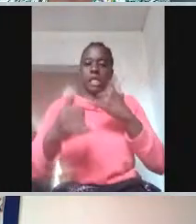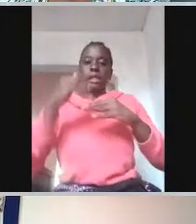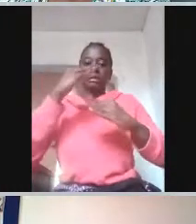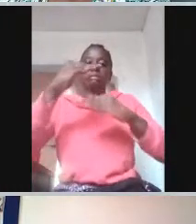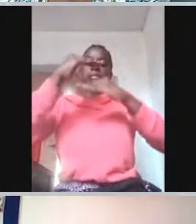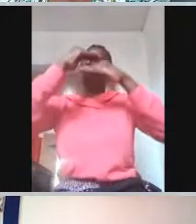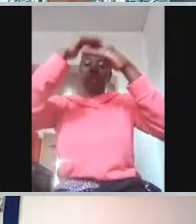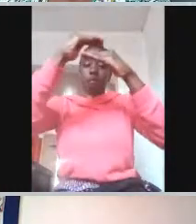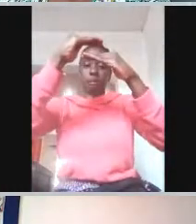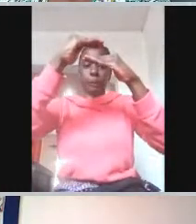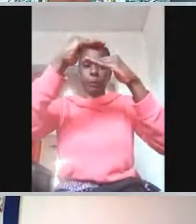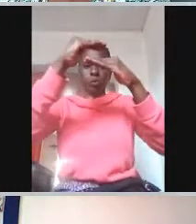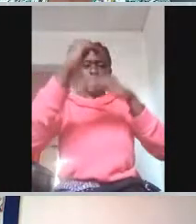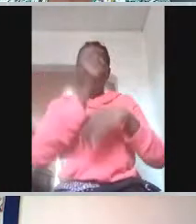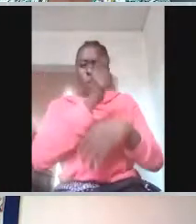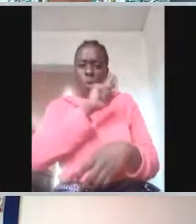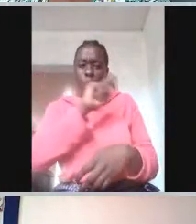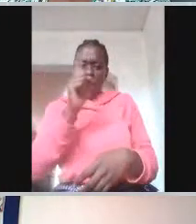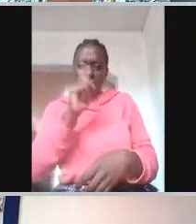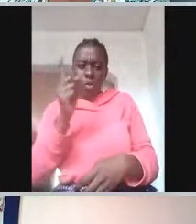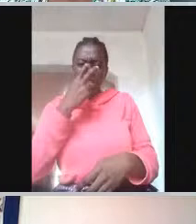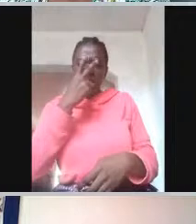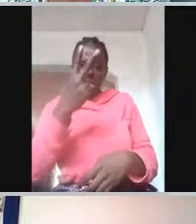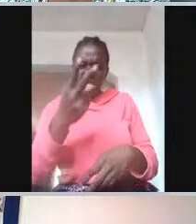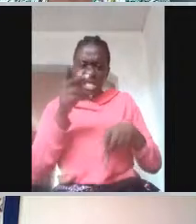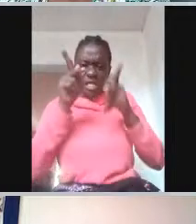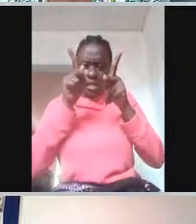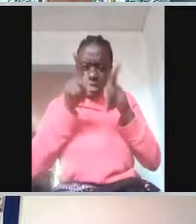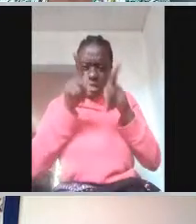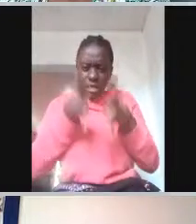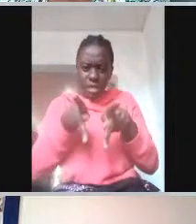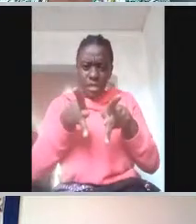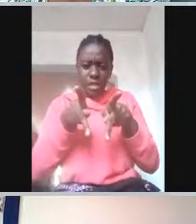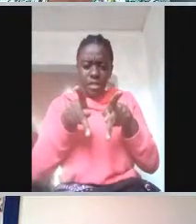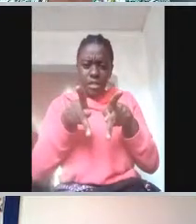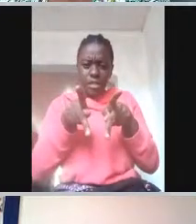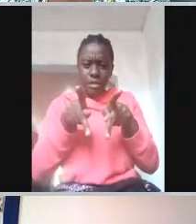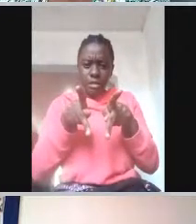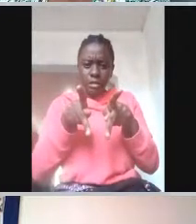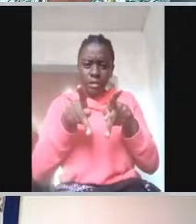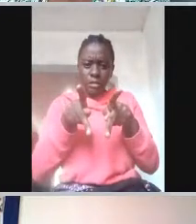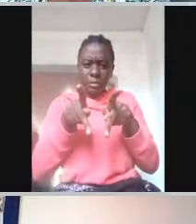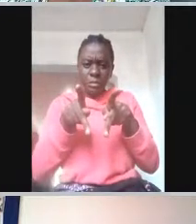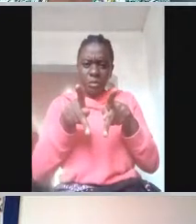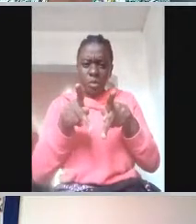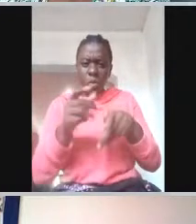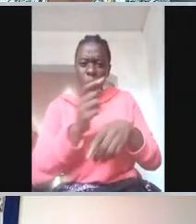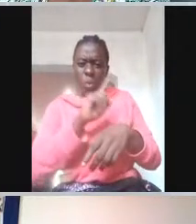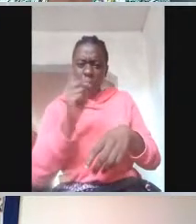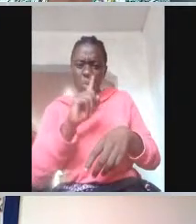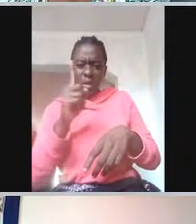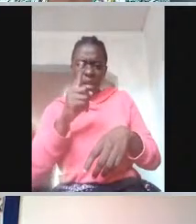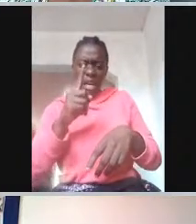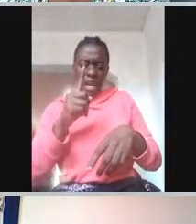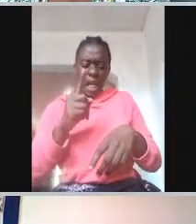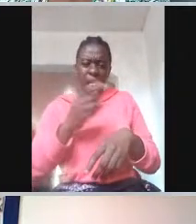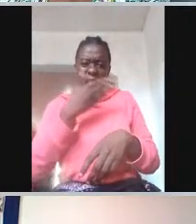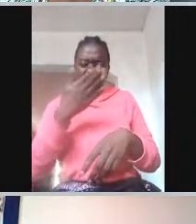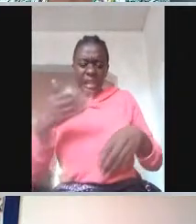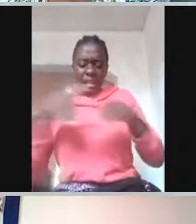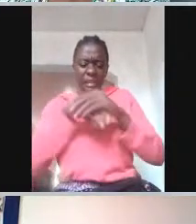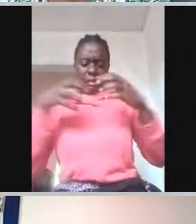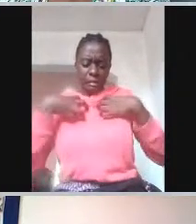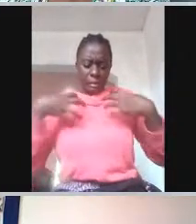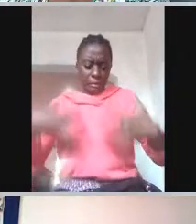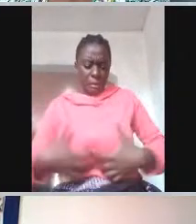that's where now you'll see someone presenting with the organs in the body will be affected, and that is the brain, the heart,